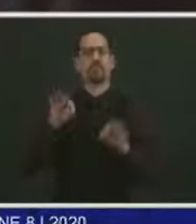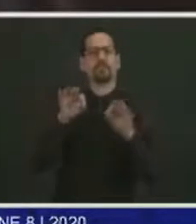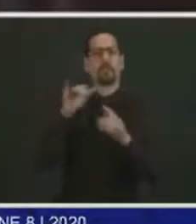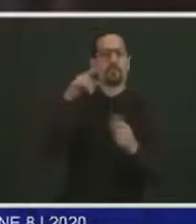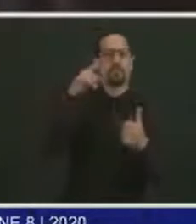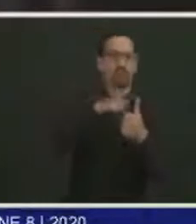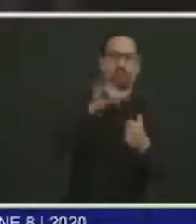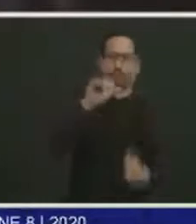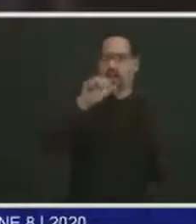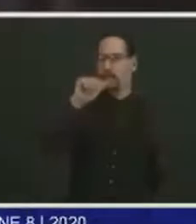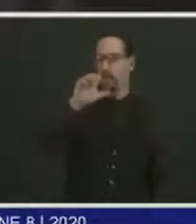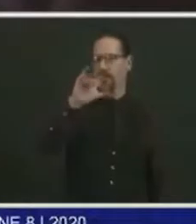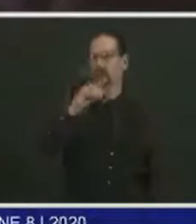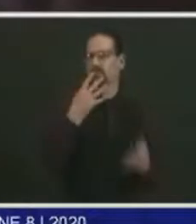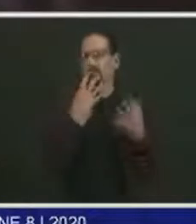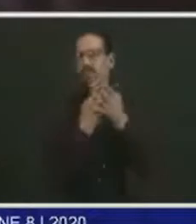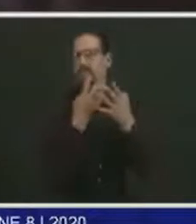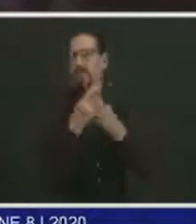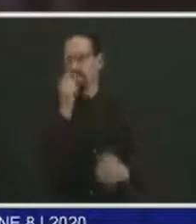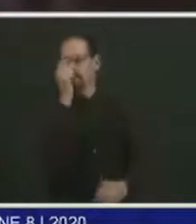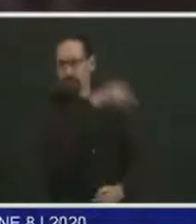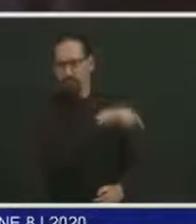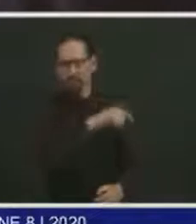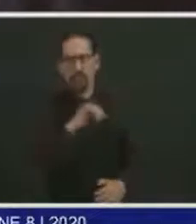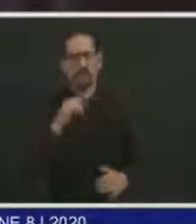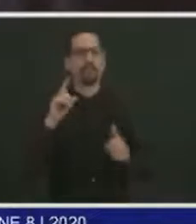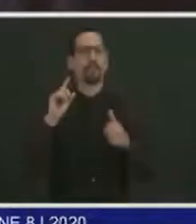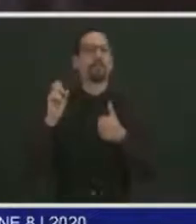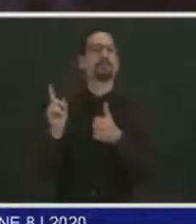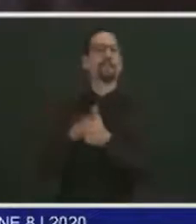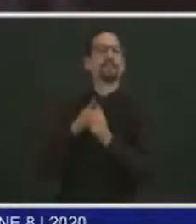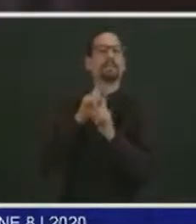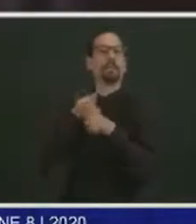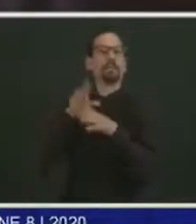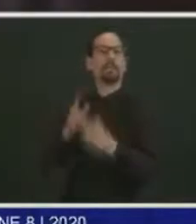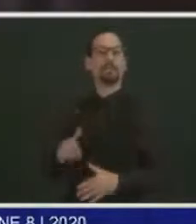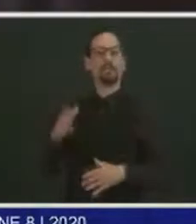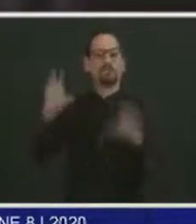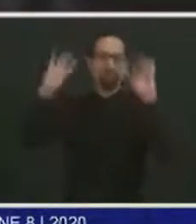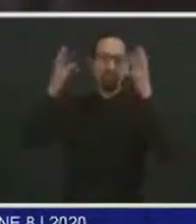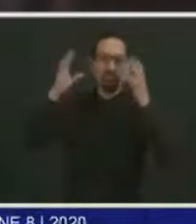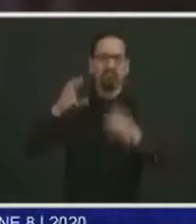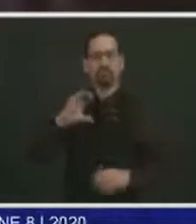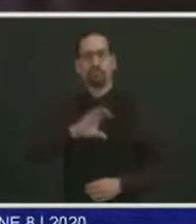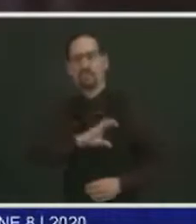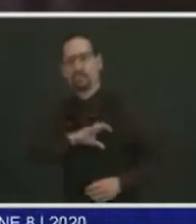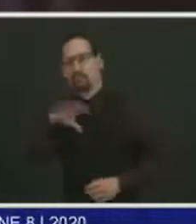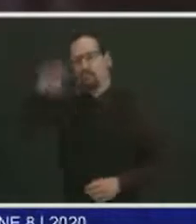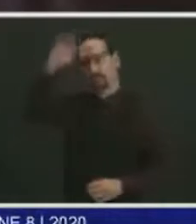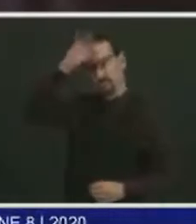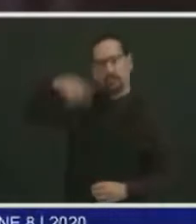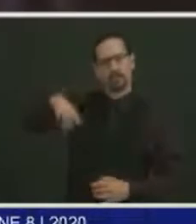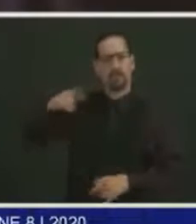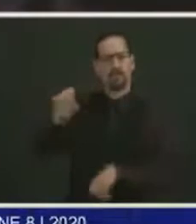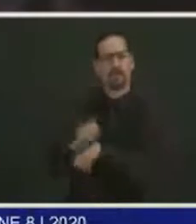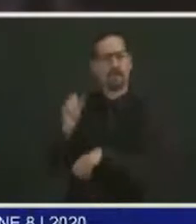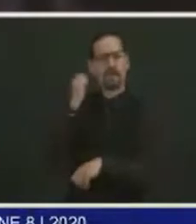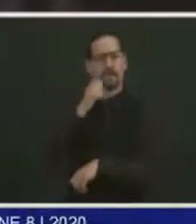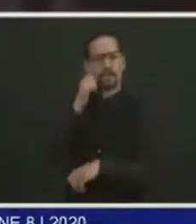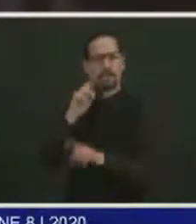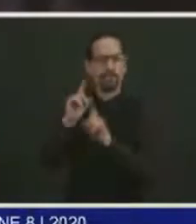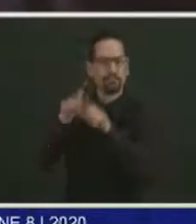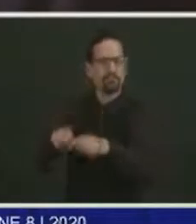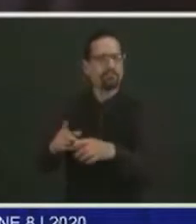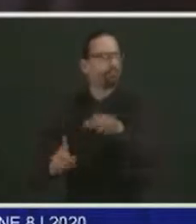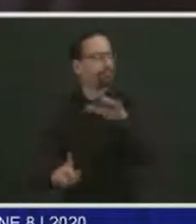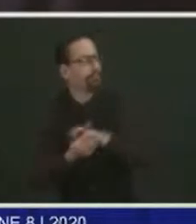responders. So we have already started this. But for this early warning detection system to be effective,